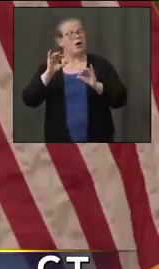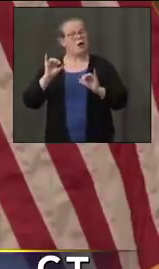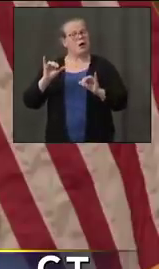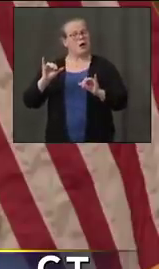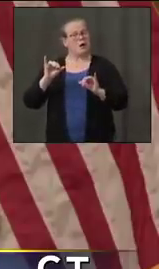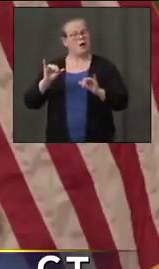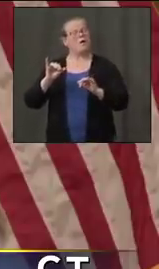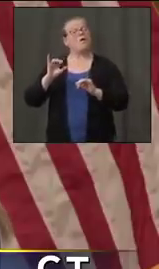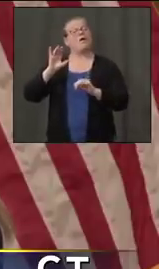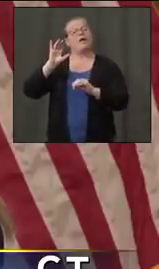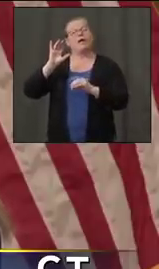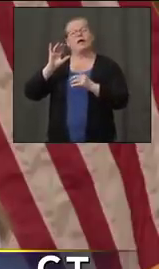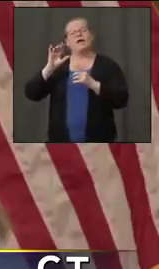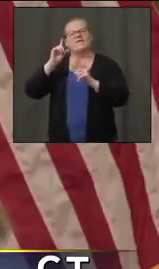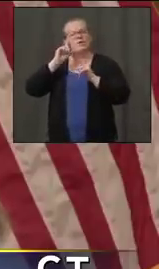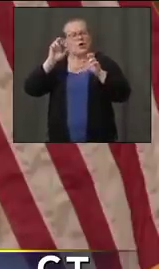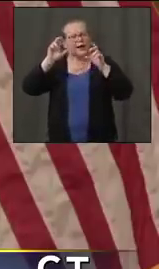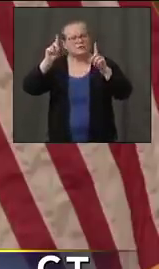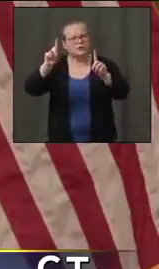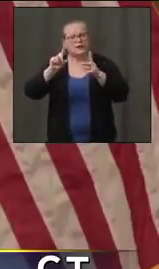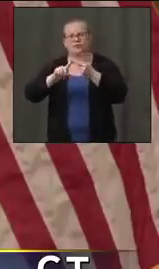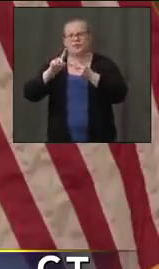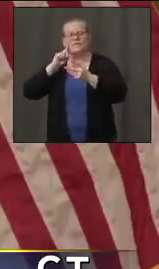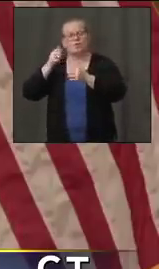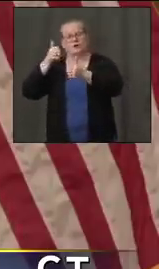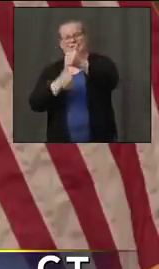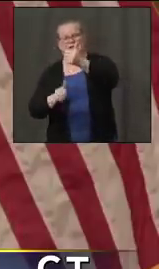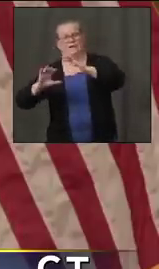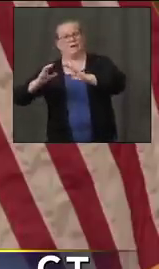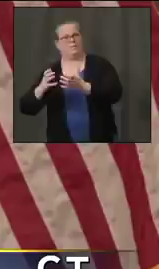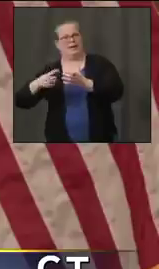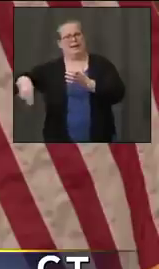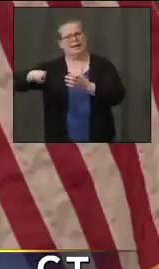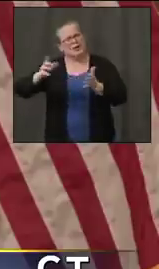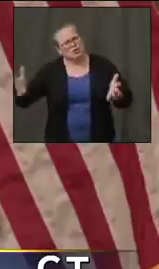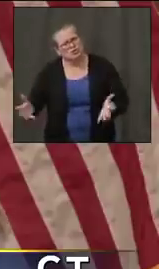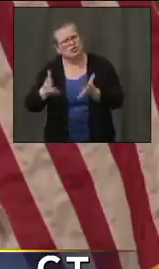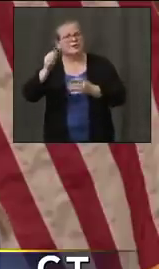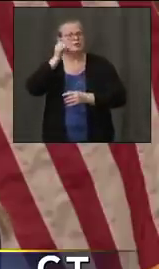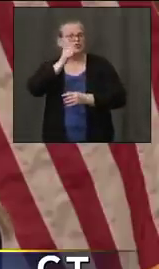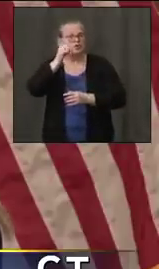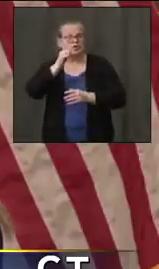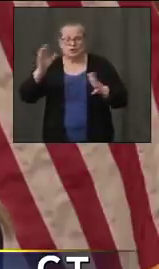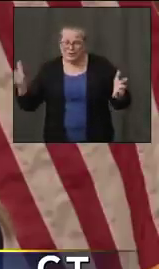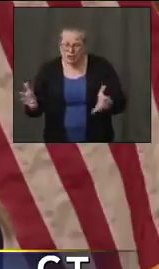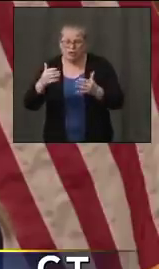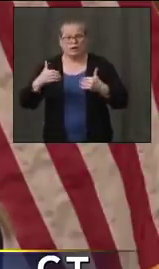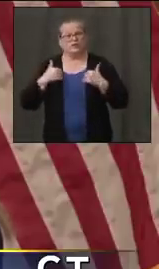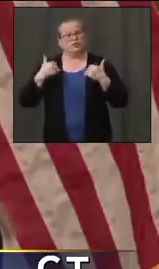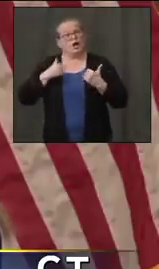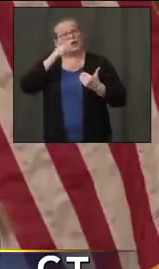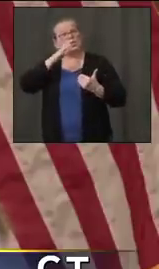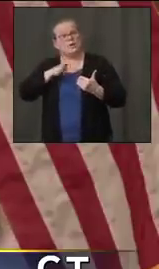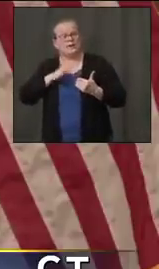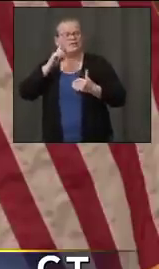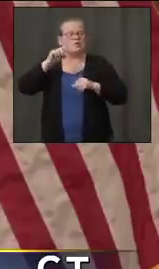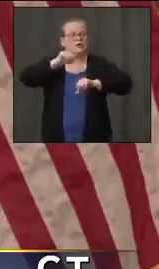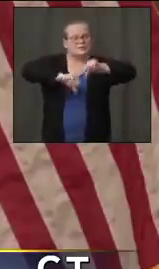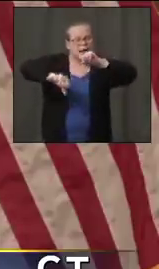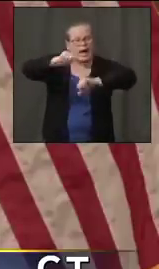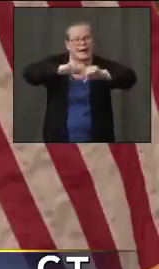that subcommittee that encourages girls and young women to study